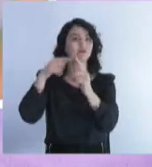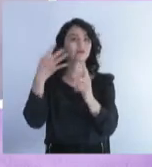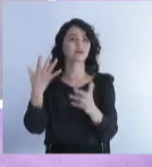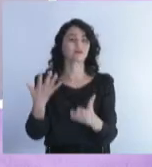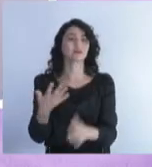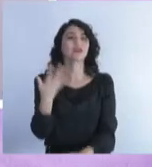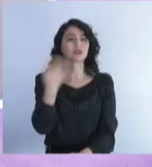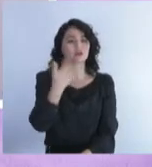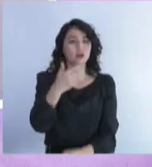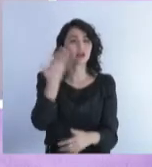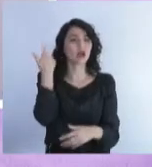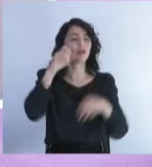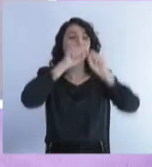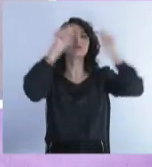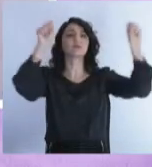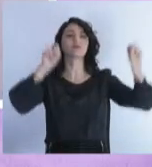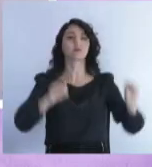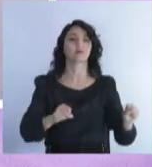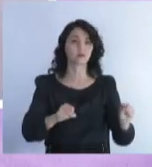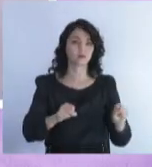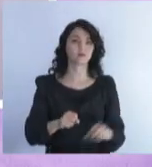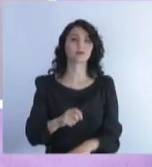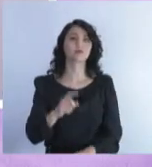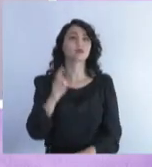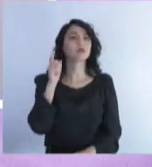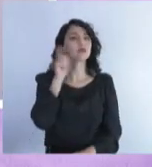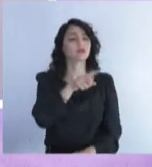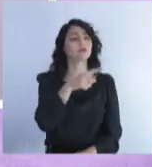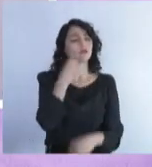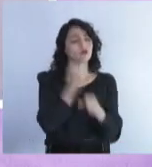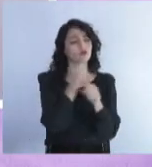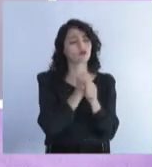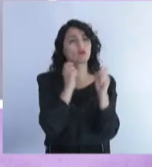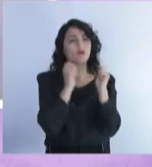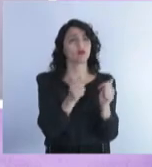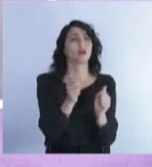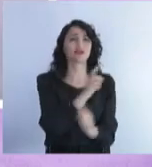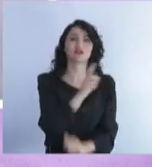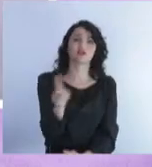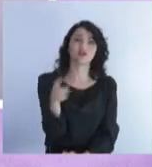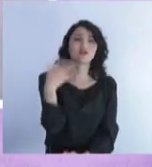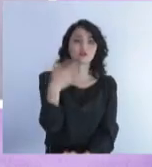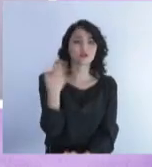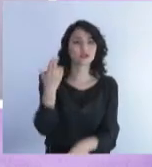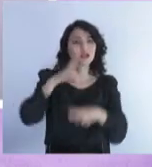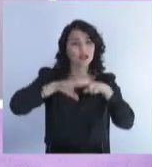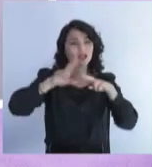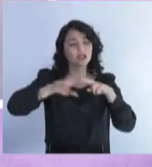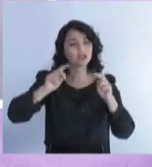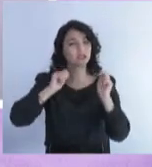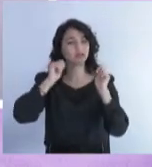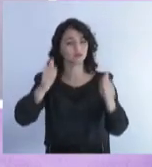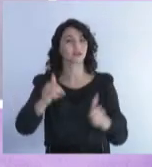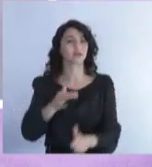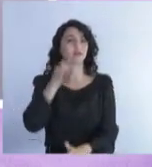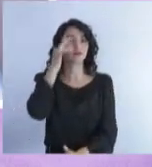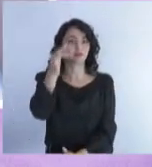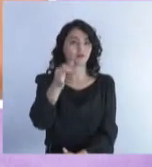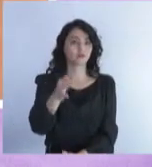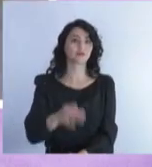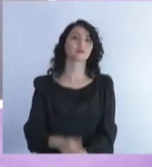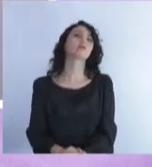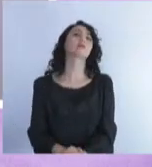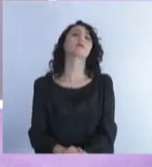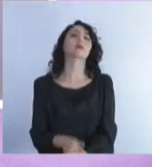systems understanding, not just thinking about what's been working for us now, but what is it that